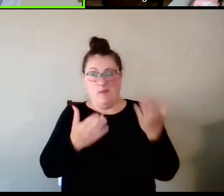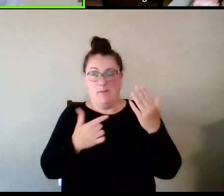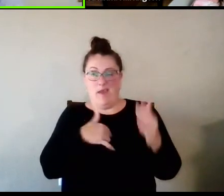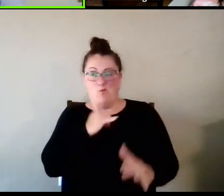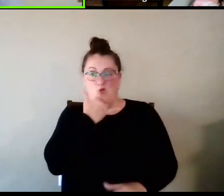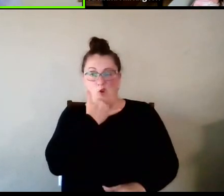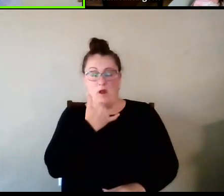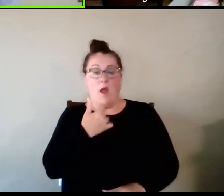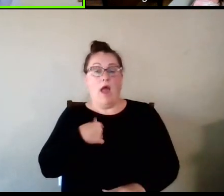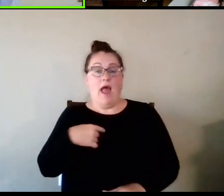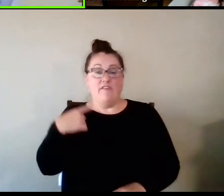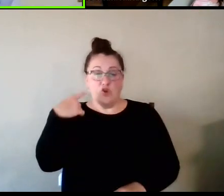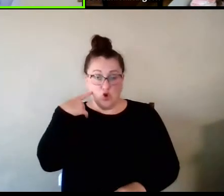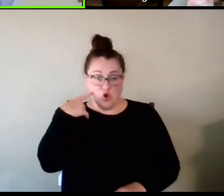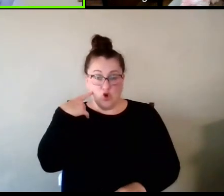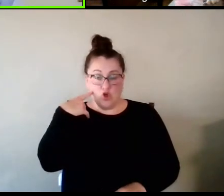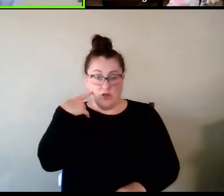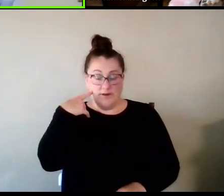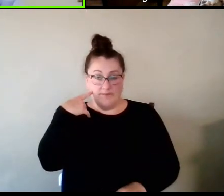right? But I've heard, you know,